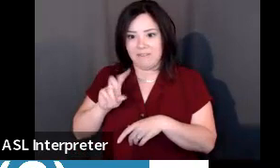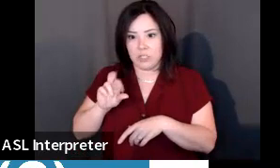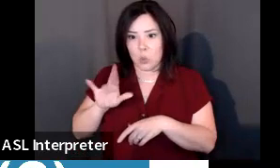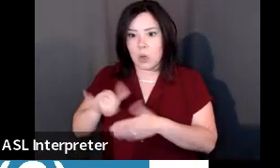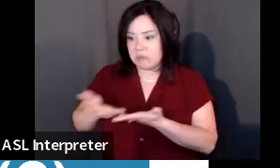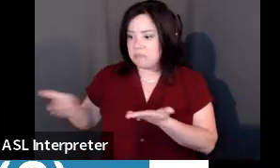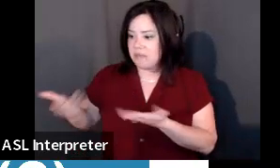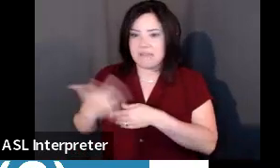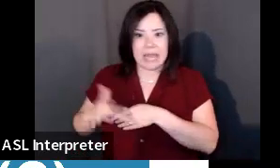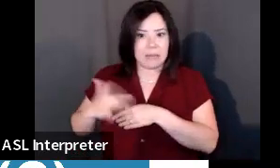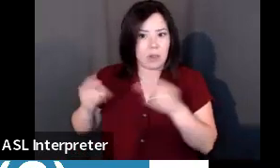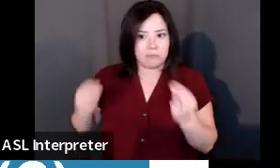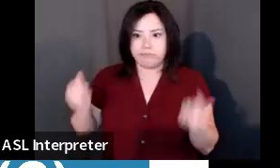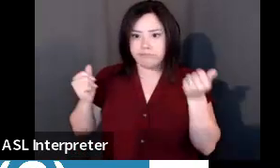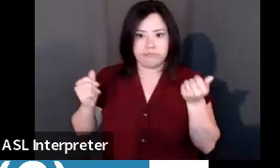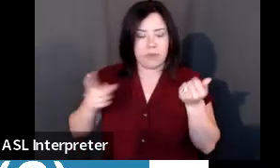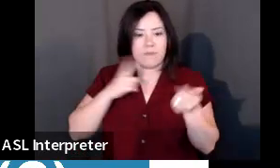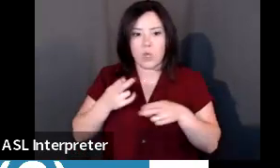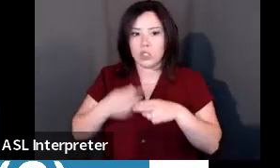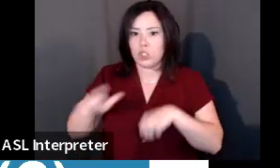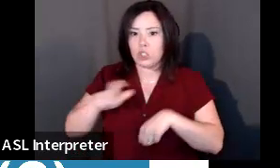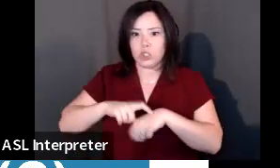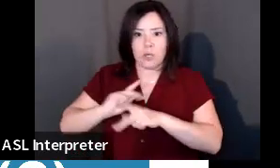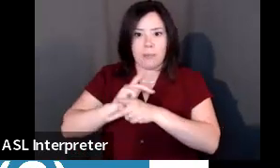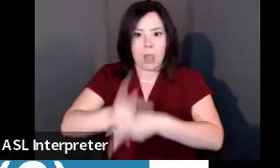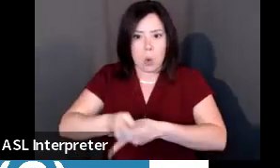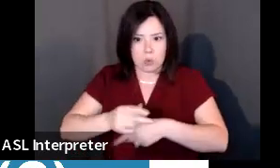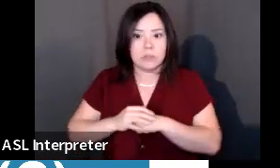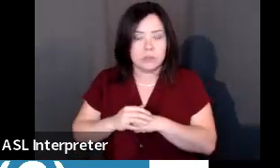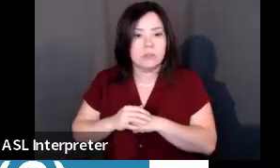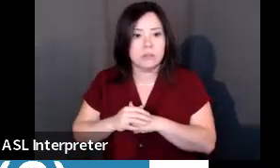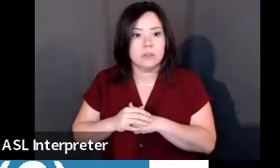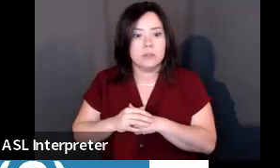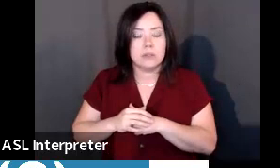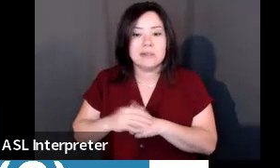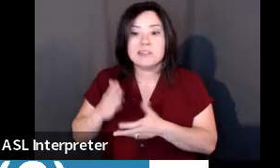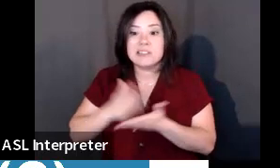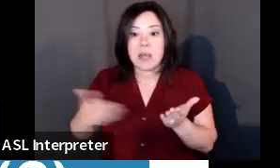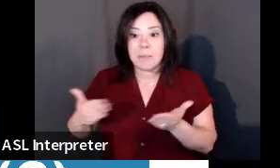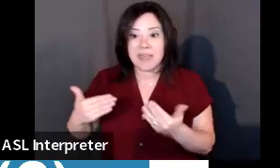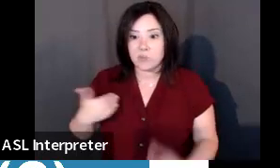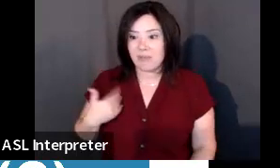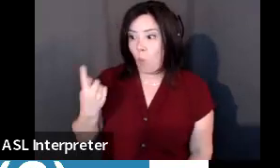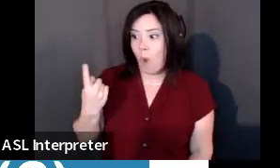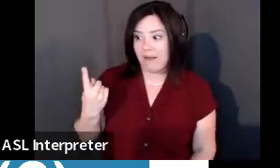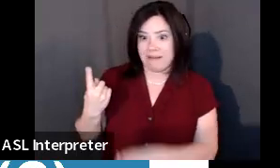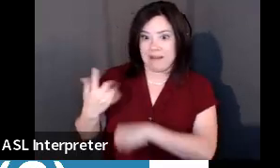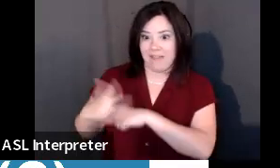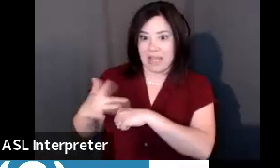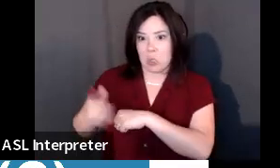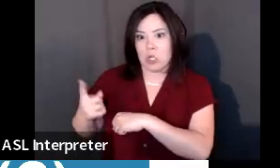at a moment's notice for a short-term loan. Some of the things we only have one of, so those are a little bit of a